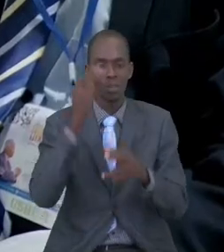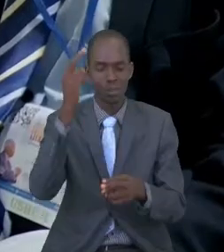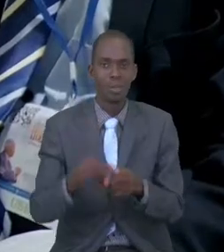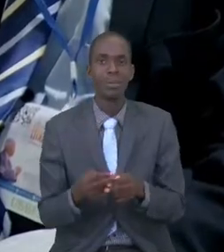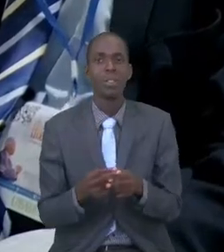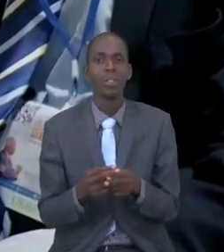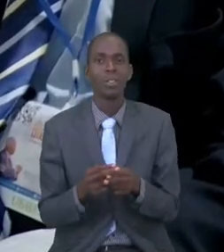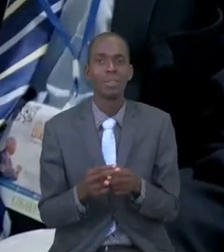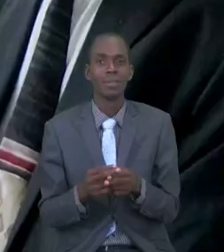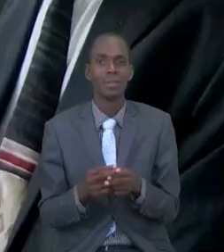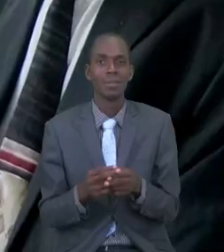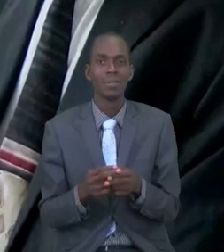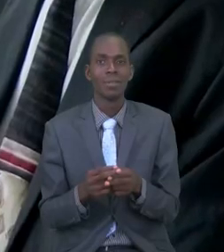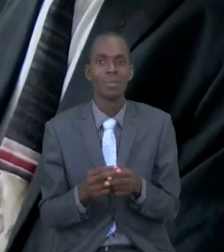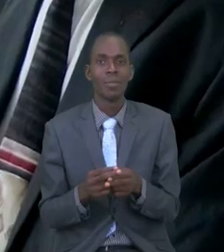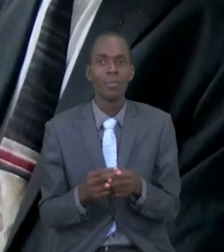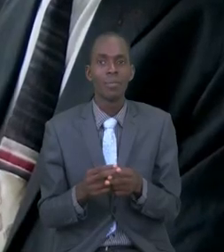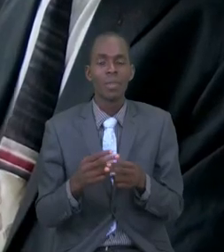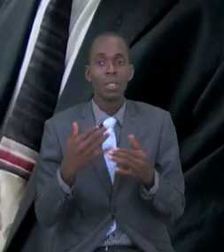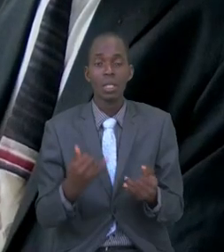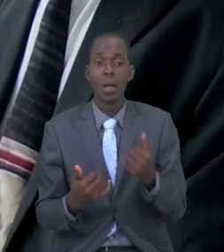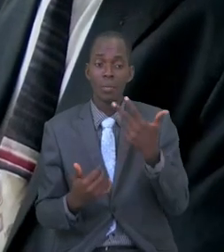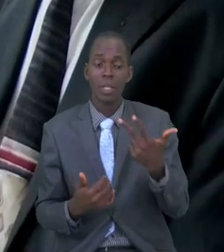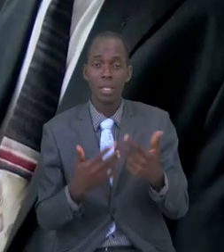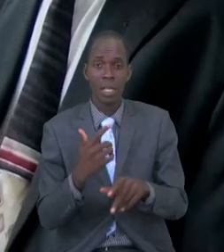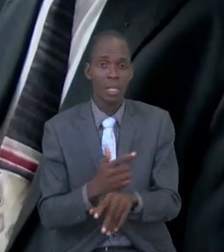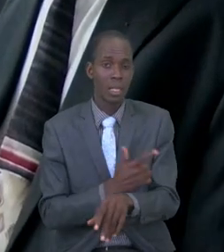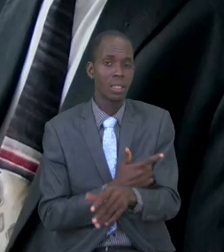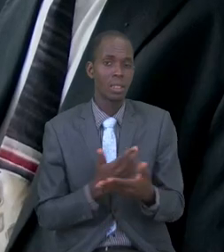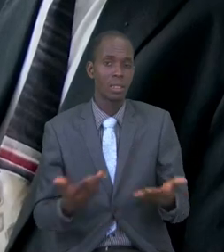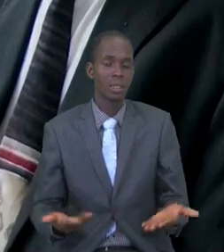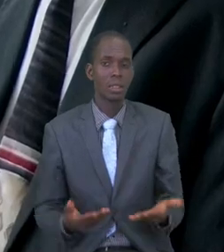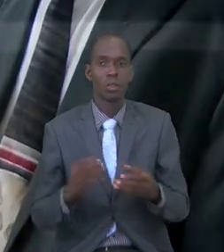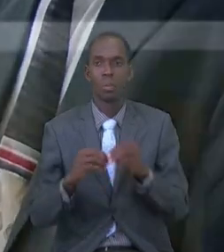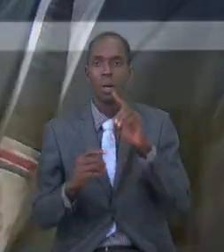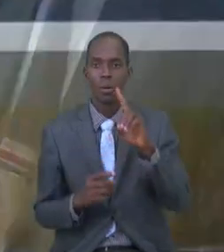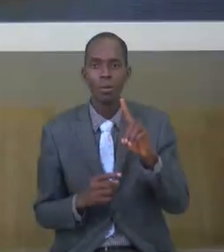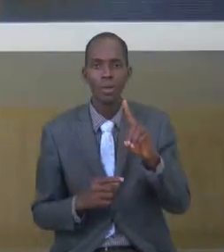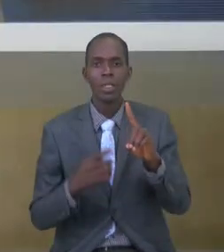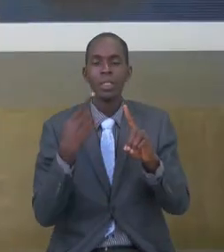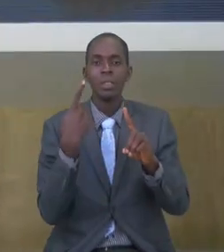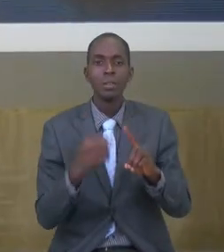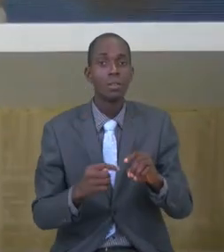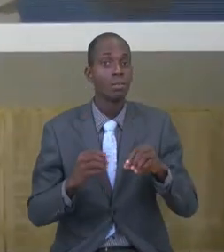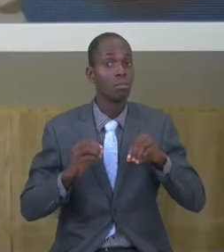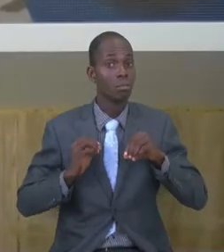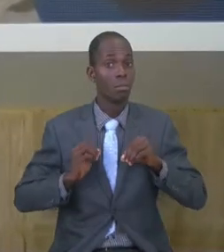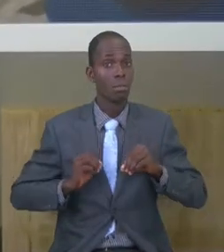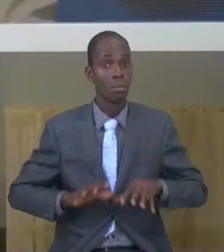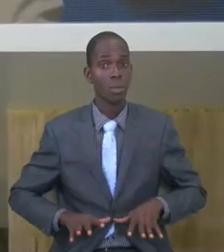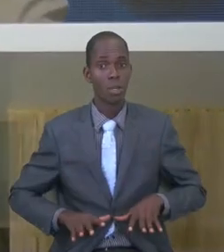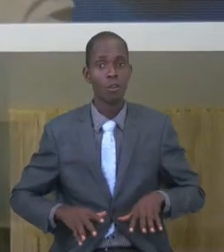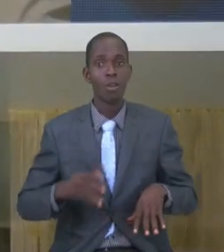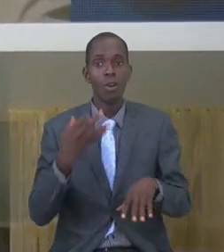come. Now, three things here. Number one, the despondency of such